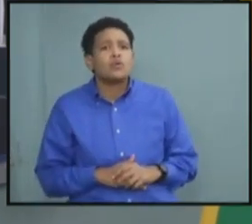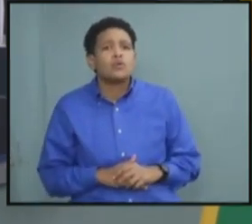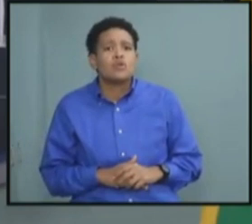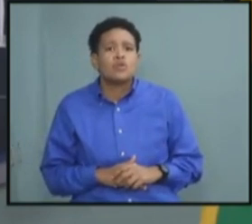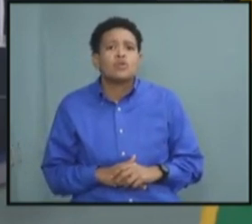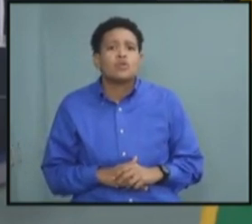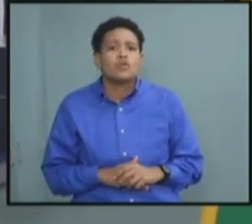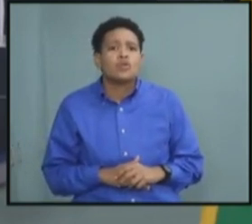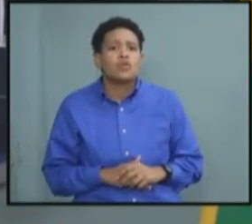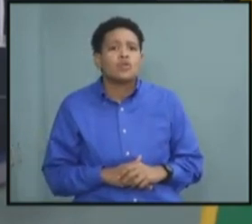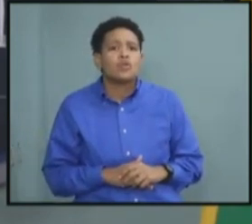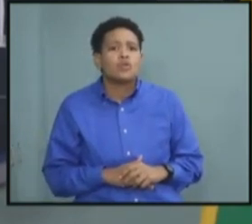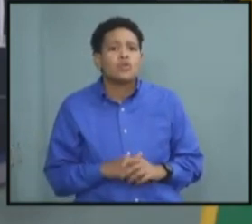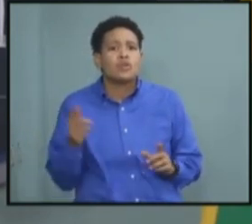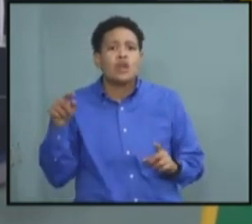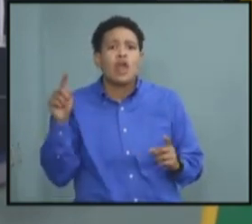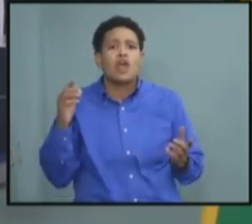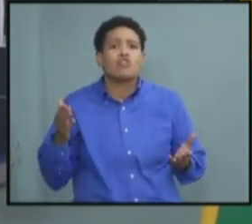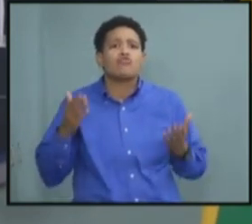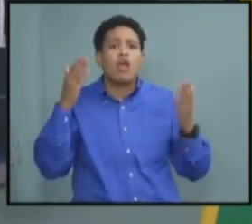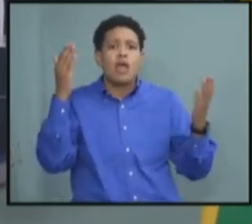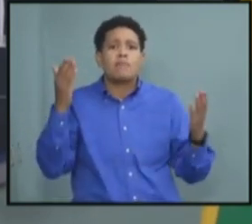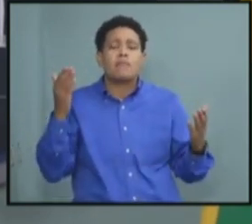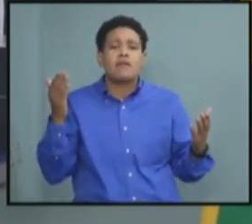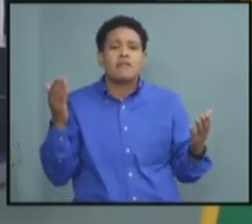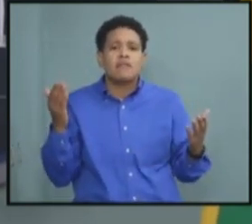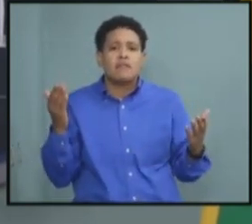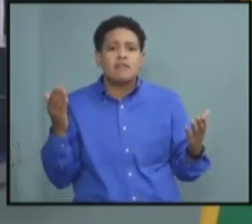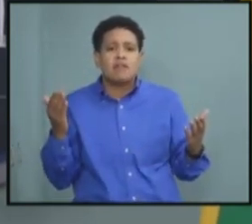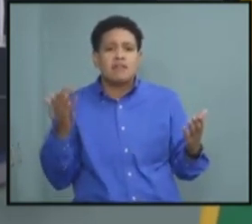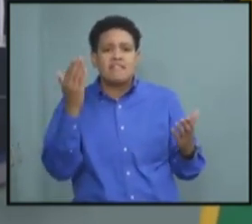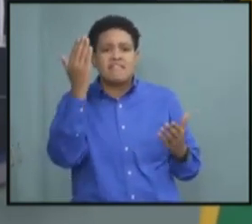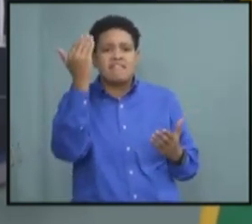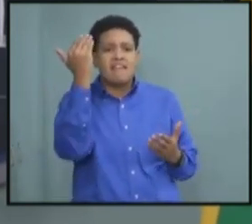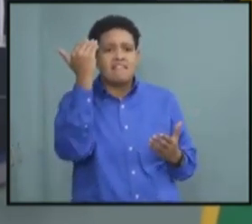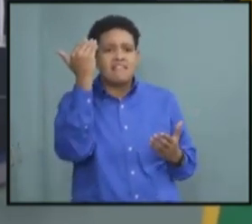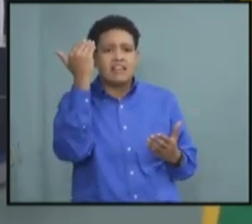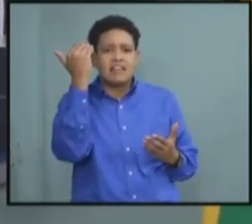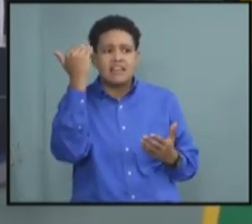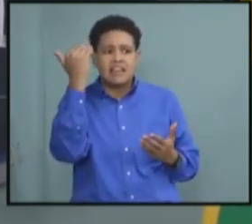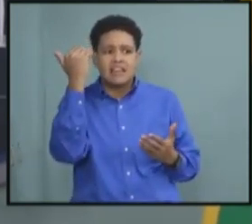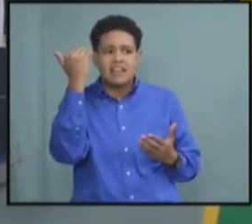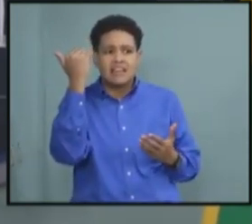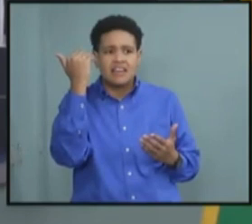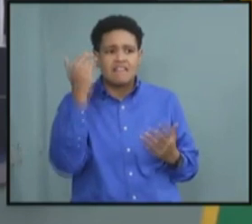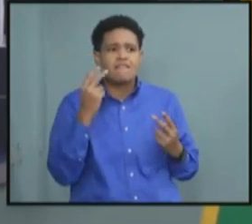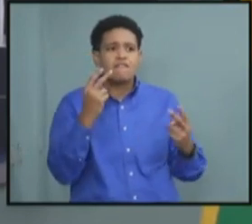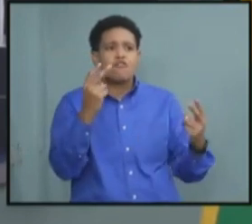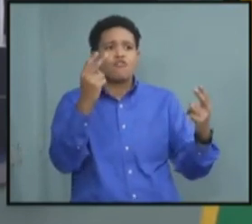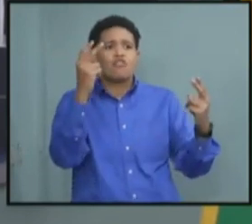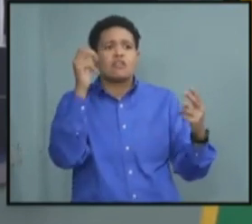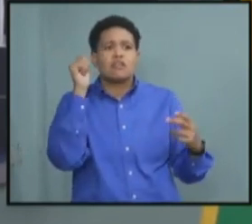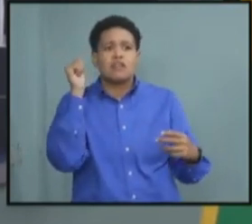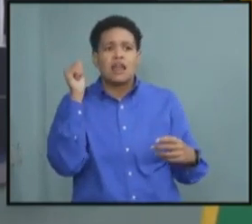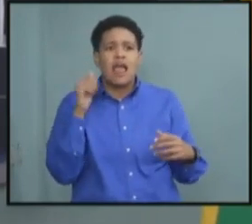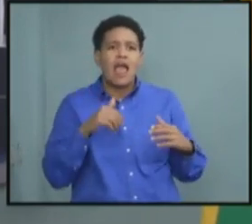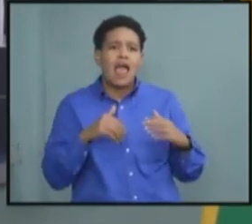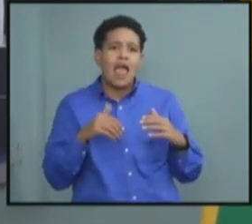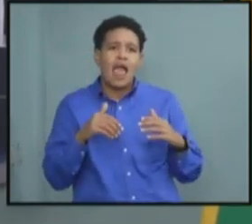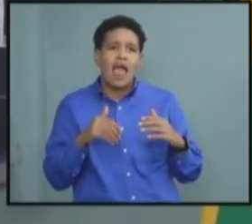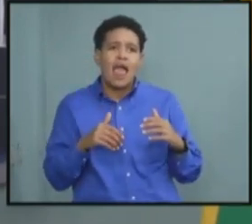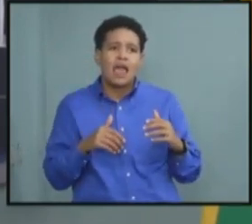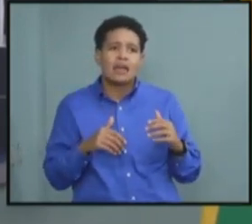recommended 15 funerals per day. at